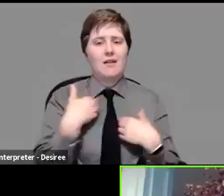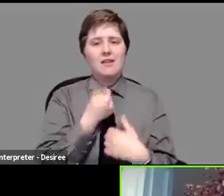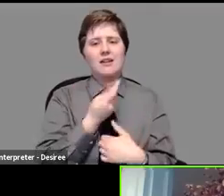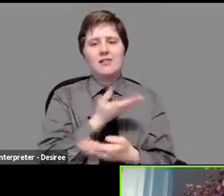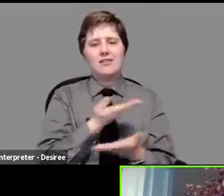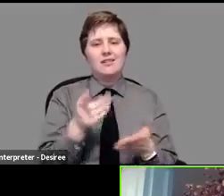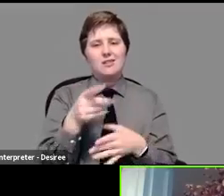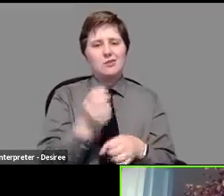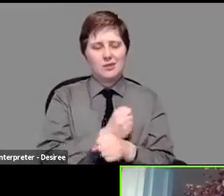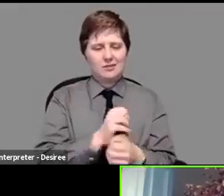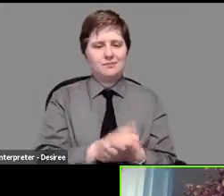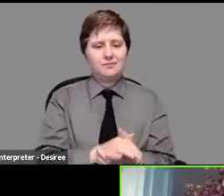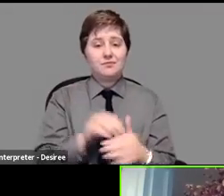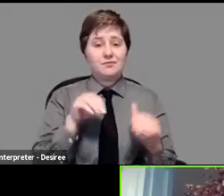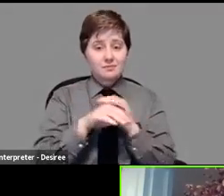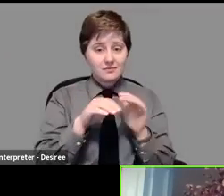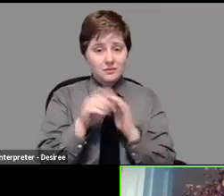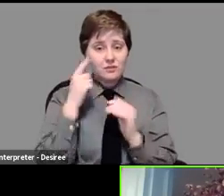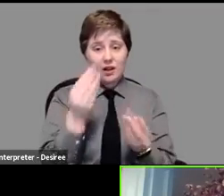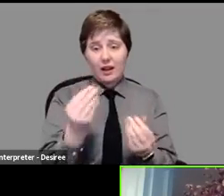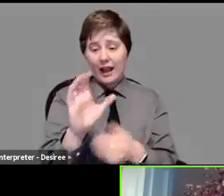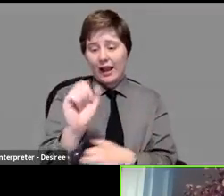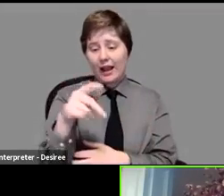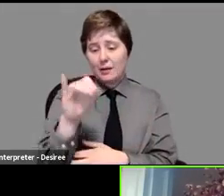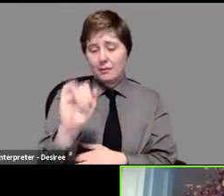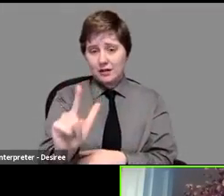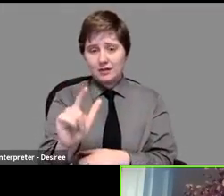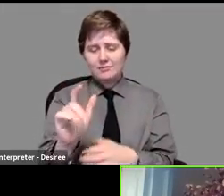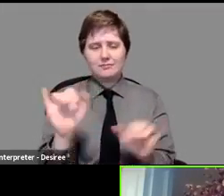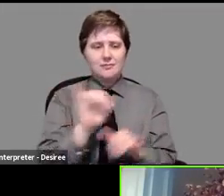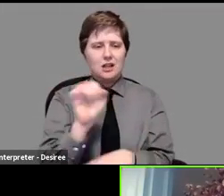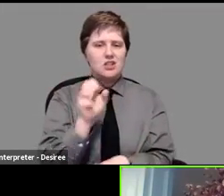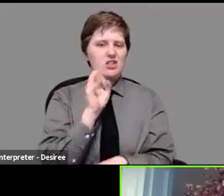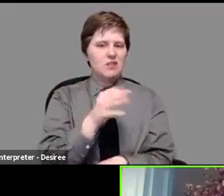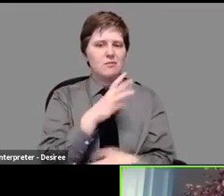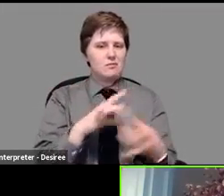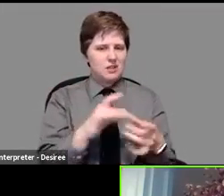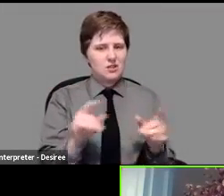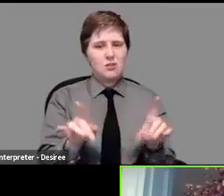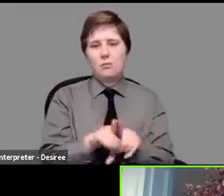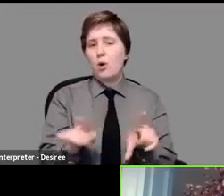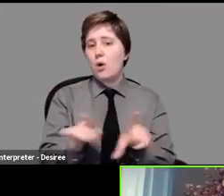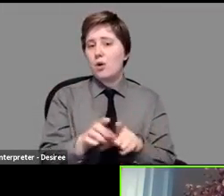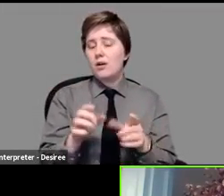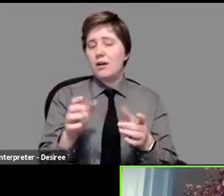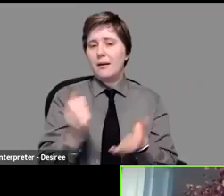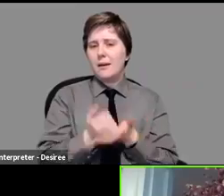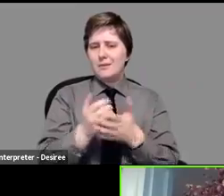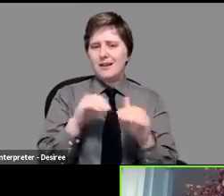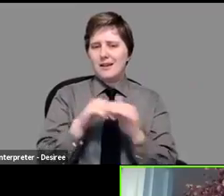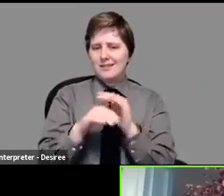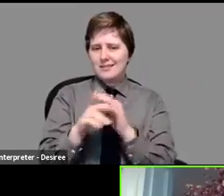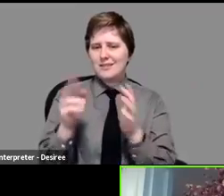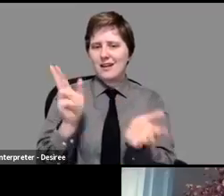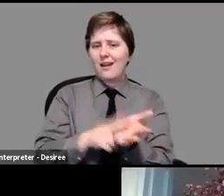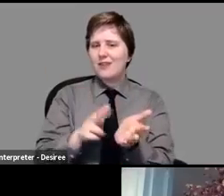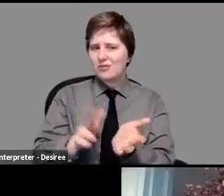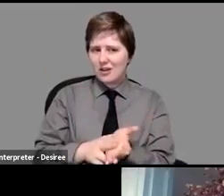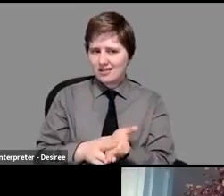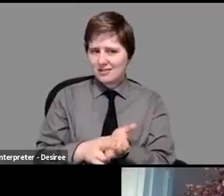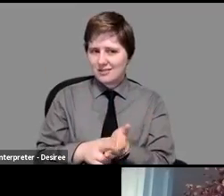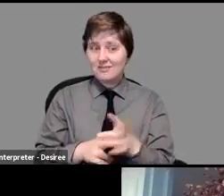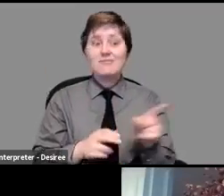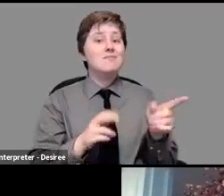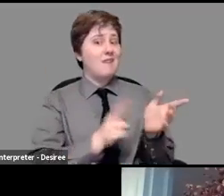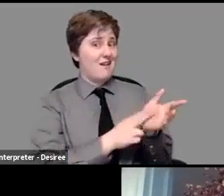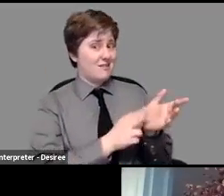So there's access to capital, as Jeff just mentioned, but it also helps you to get access to contracts, right? Facts.